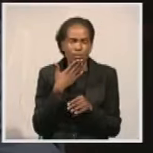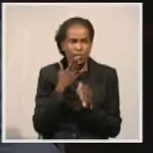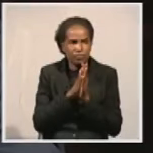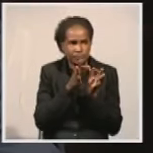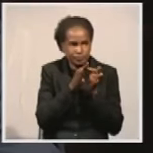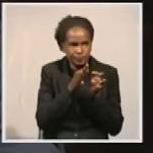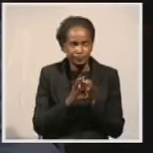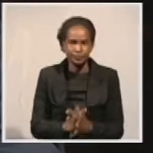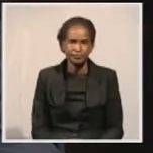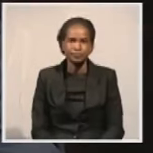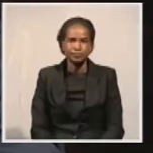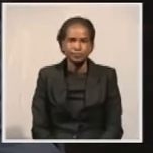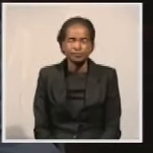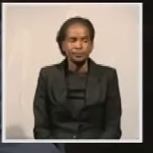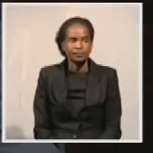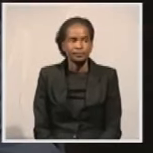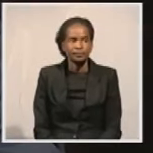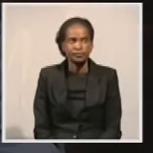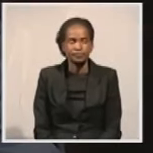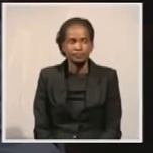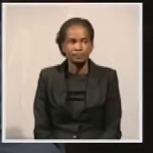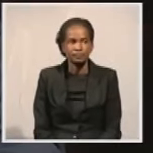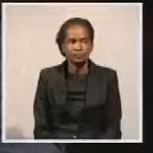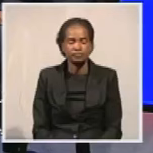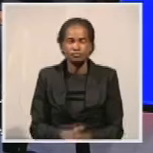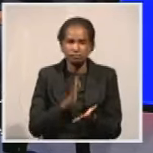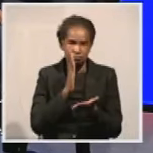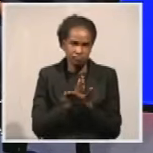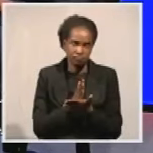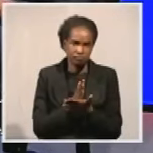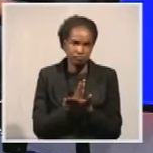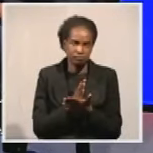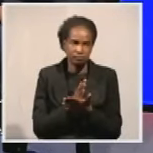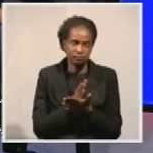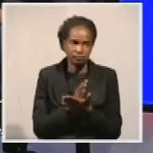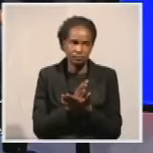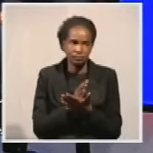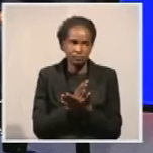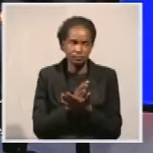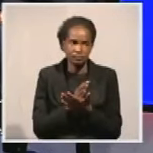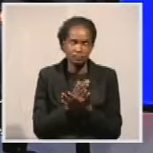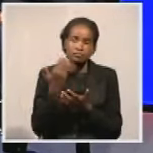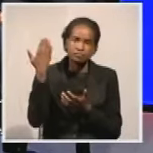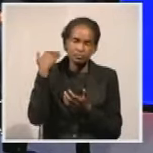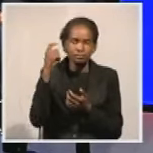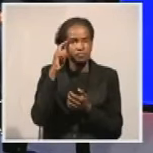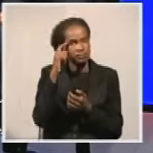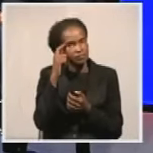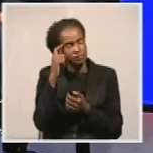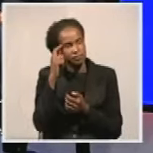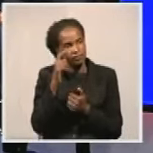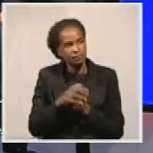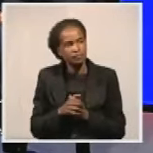Well, very, very true, very, very important consideration at that time. You